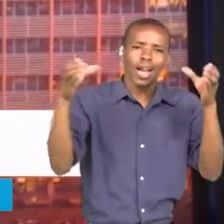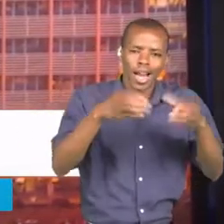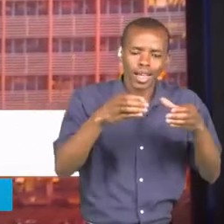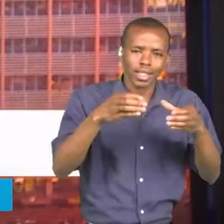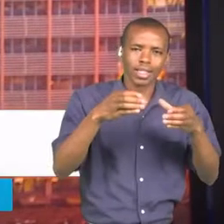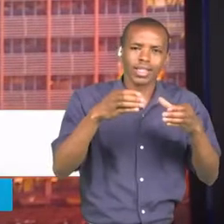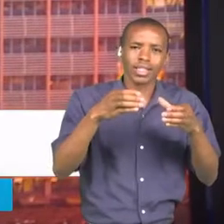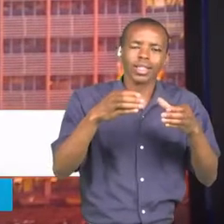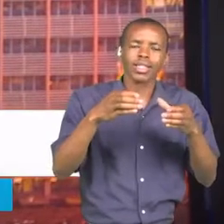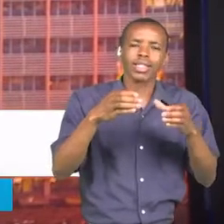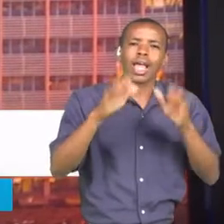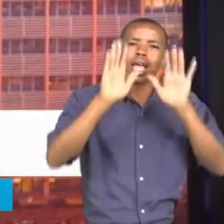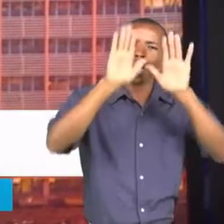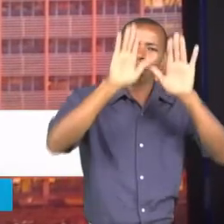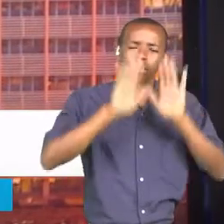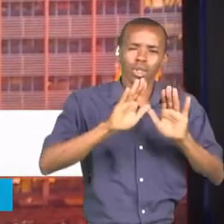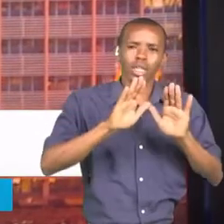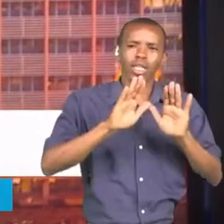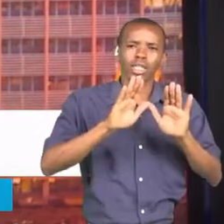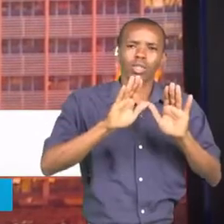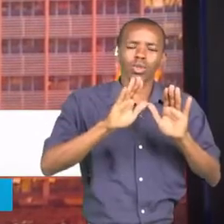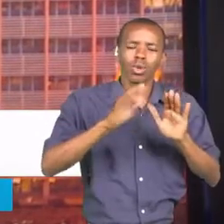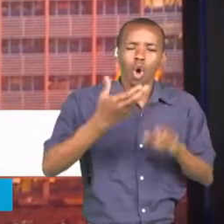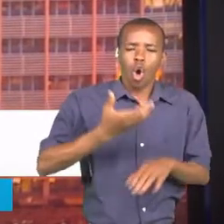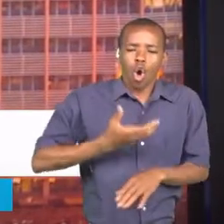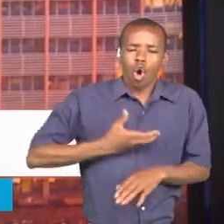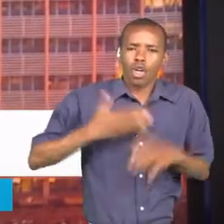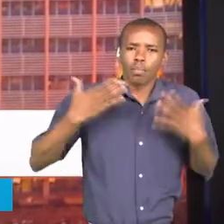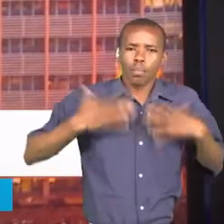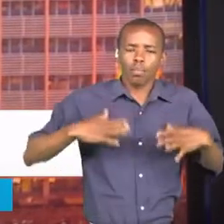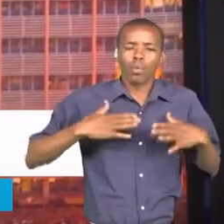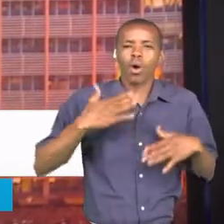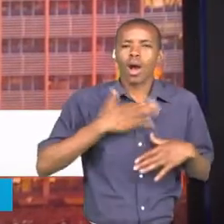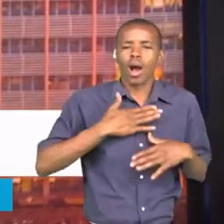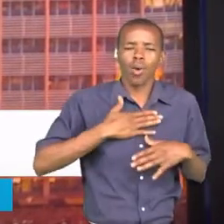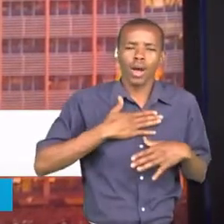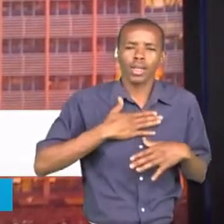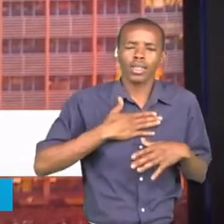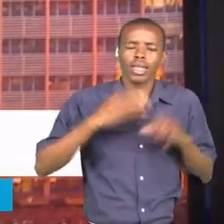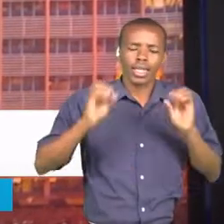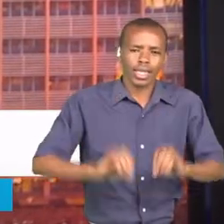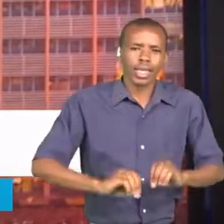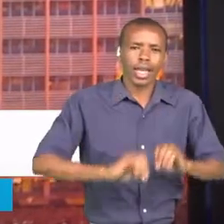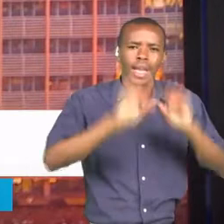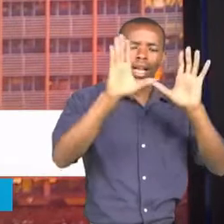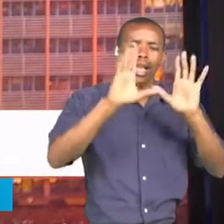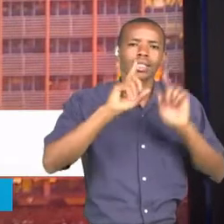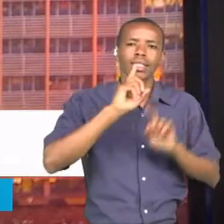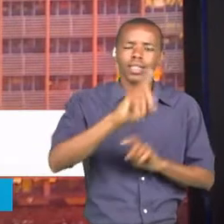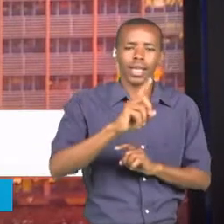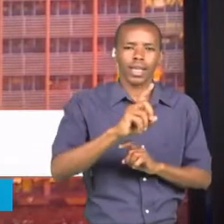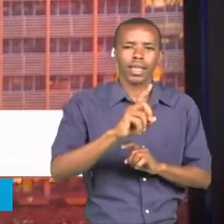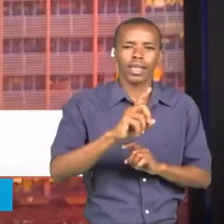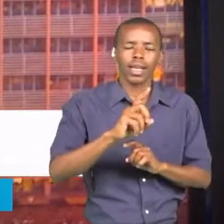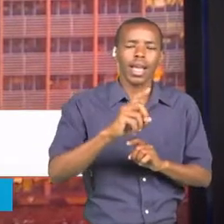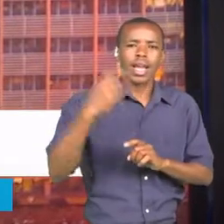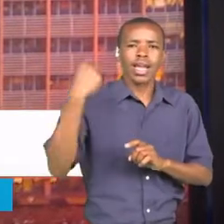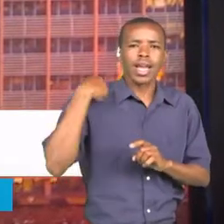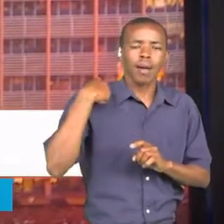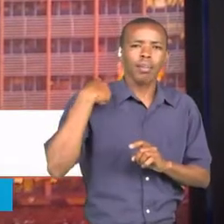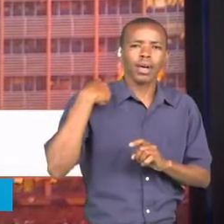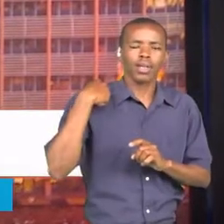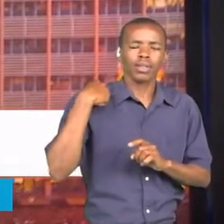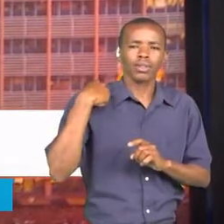grossly insensitive to the plight of her own people. Let's be clear that if you had the number of